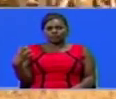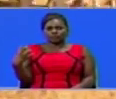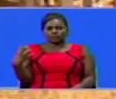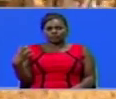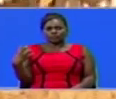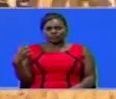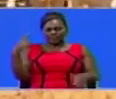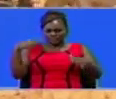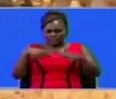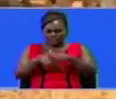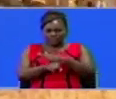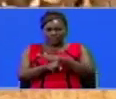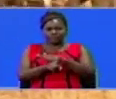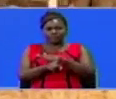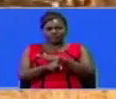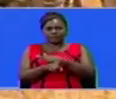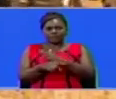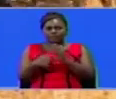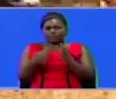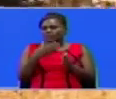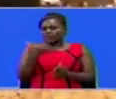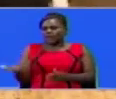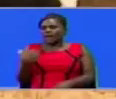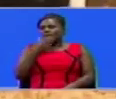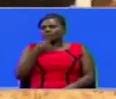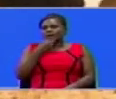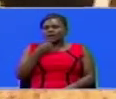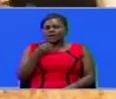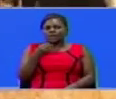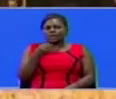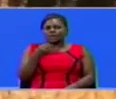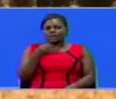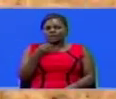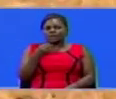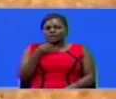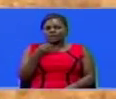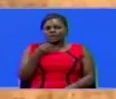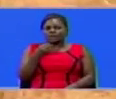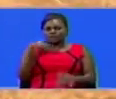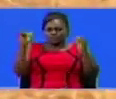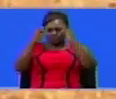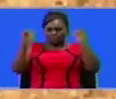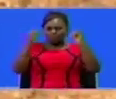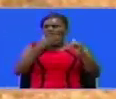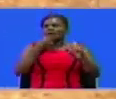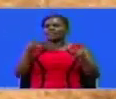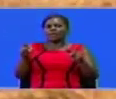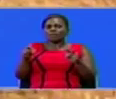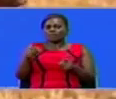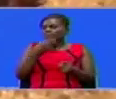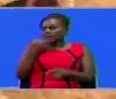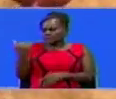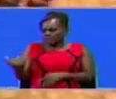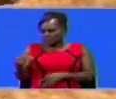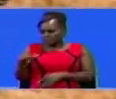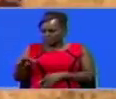At the heart of the ranch, the lead catches up with this young man, Leyekule Kempe. In the company of his father, this young